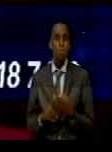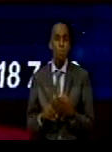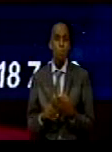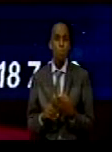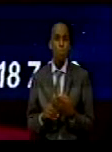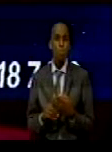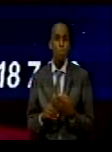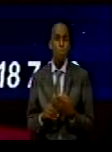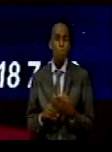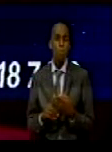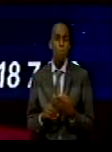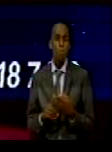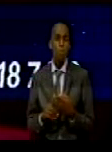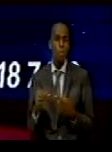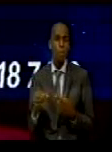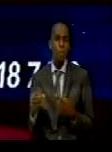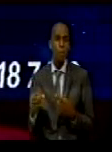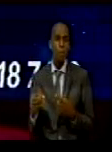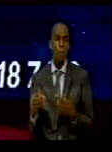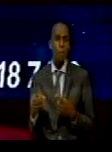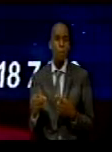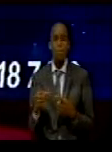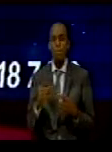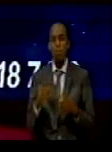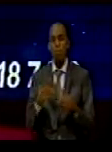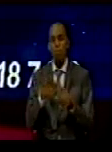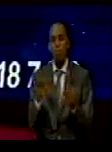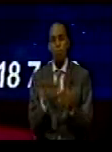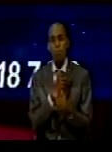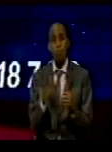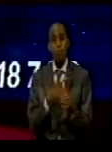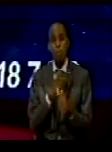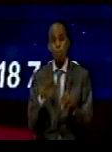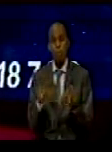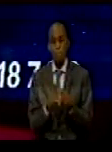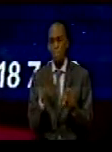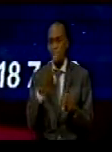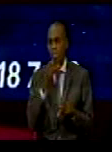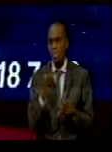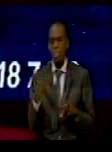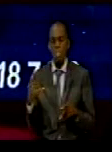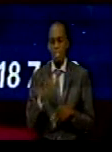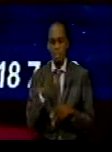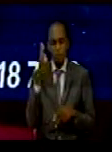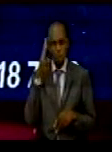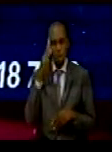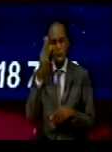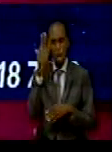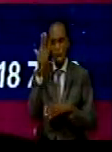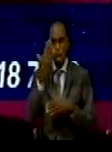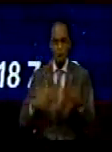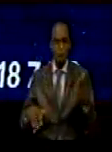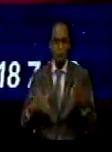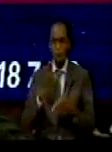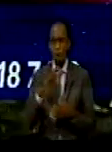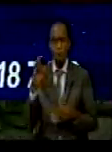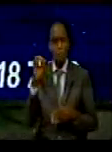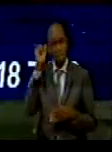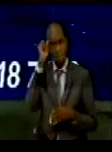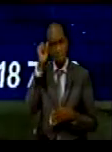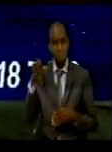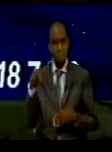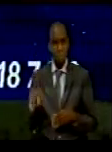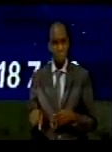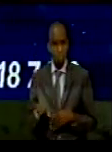draw the leg. As they said, no, they don't cut my leg. They can't carry me back to that place where they draw the leg. That's where I did. I did that